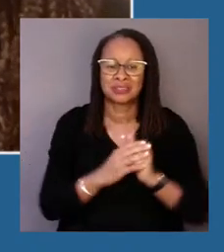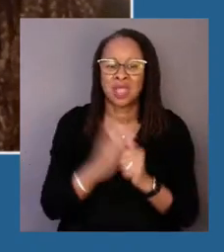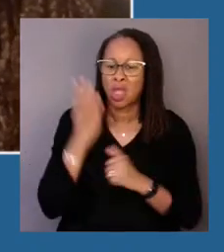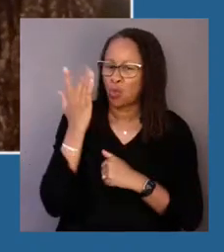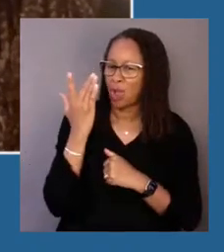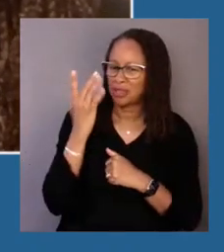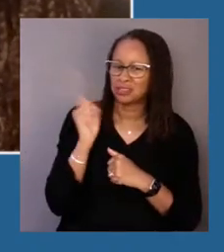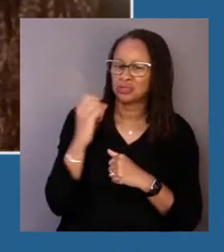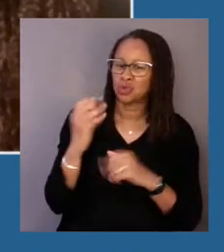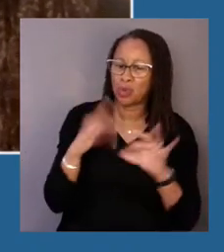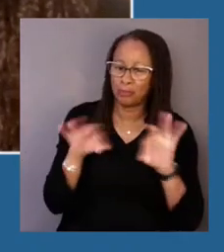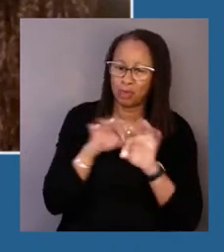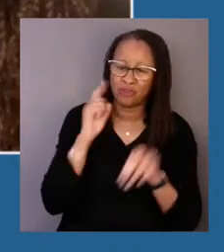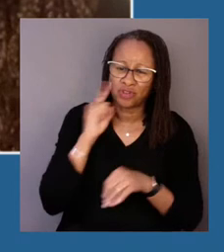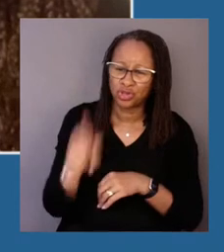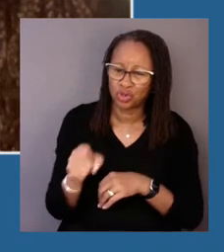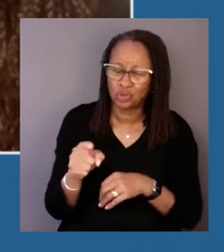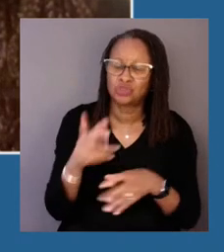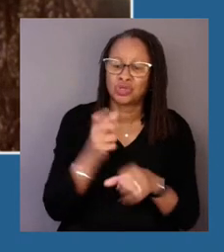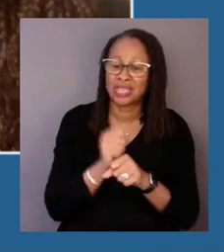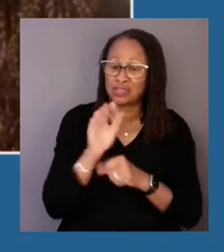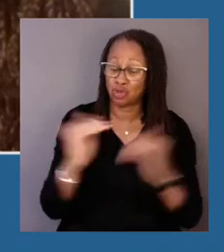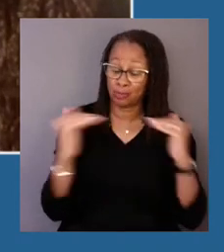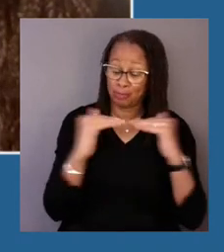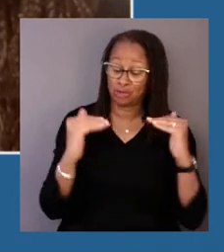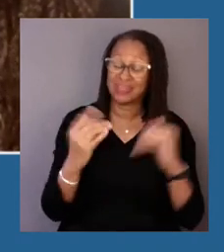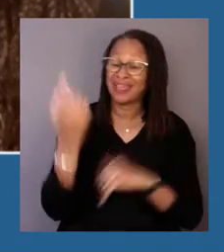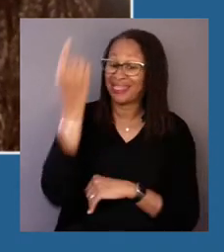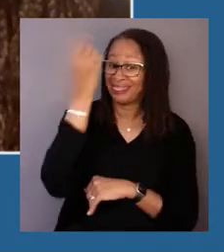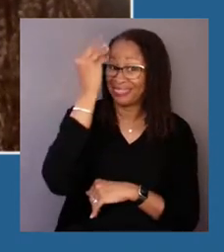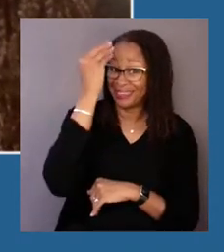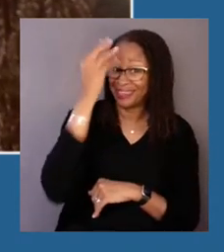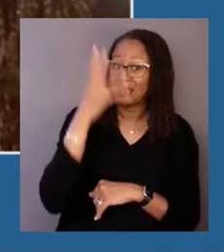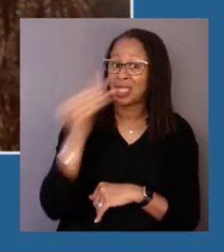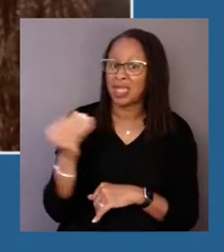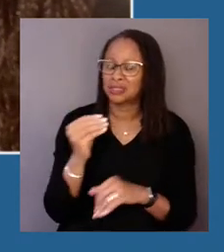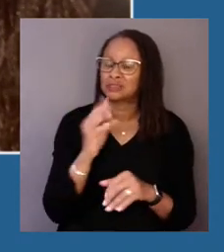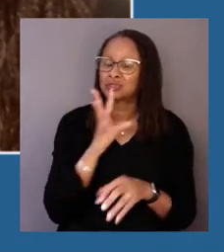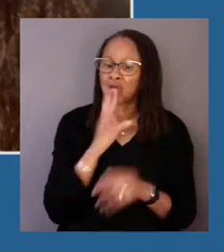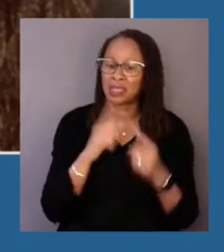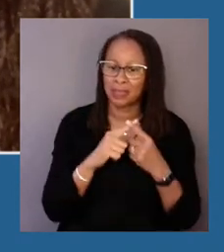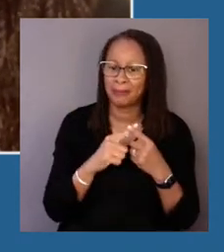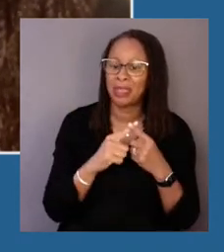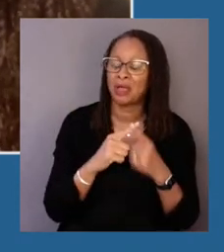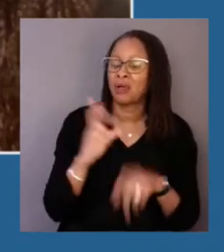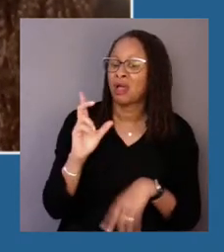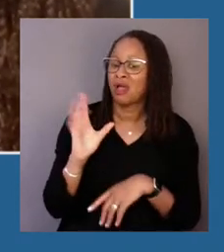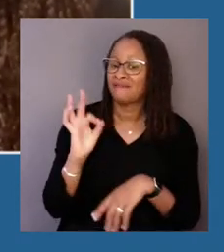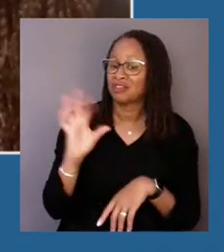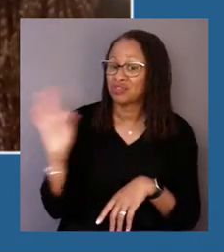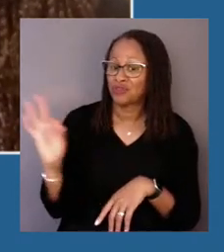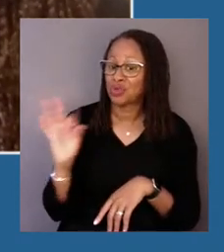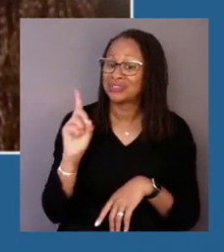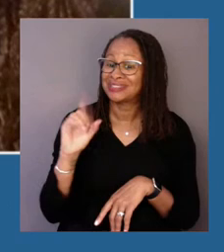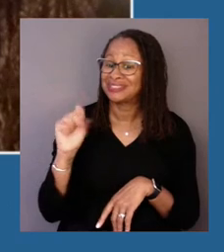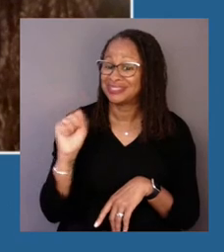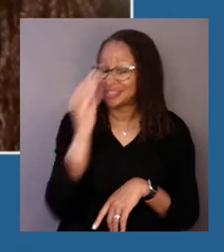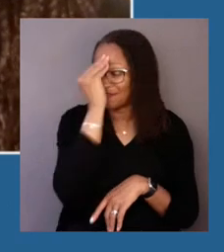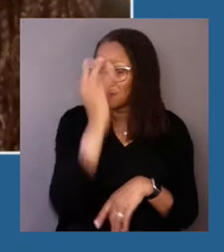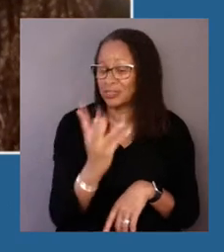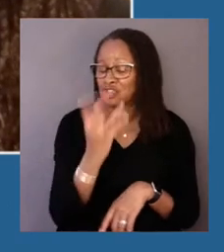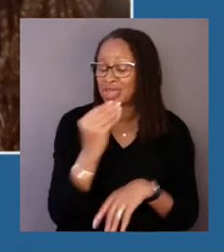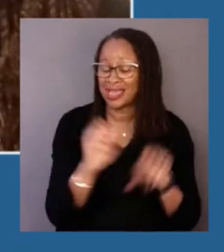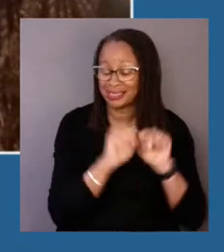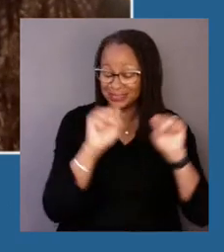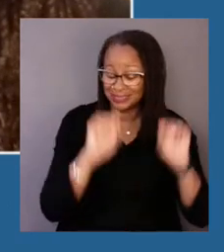get your peers thinking and talking about fossil fuel disinformation and the climate crisis and the systems in which those things